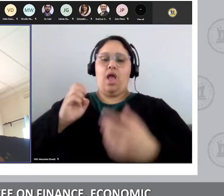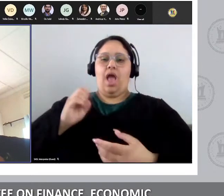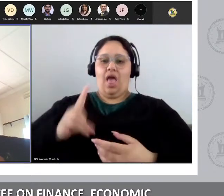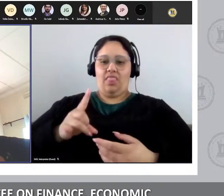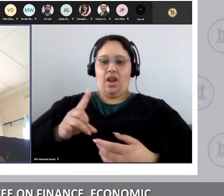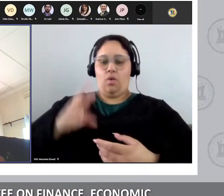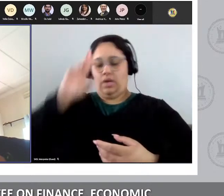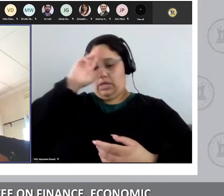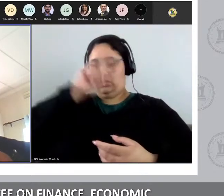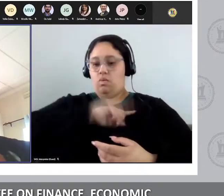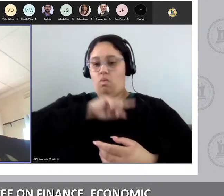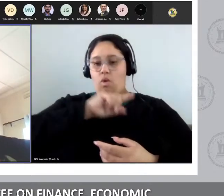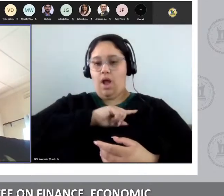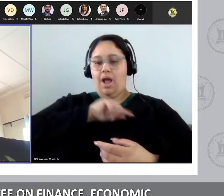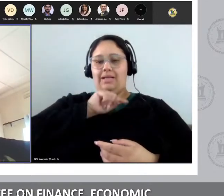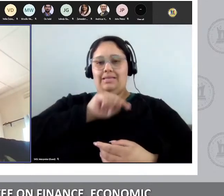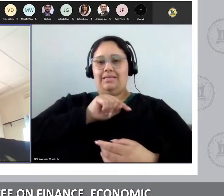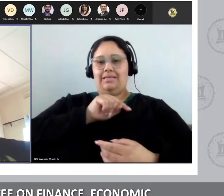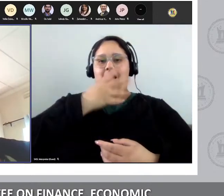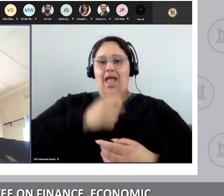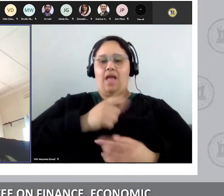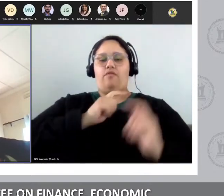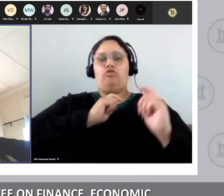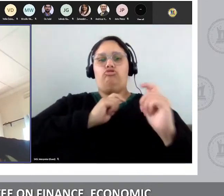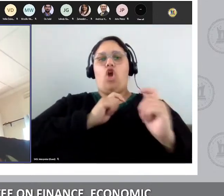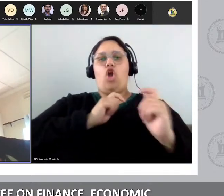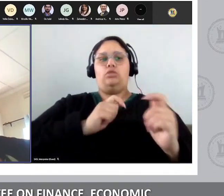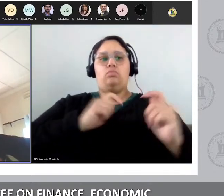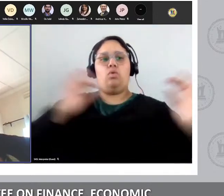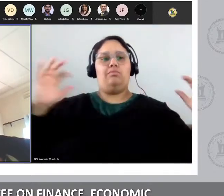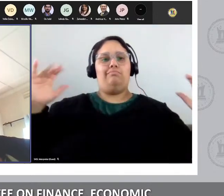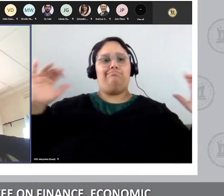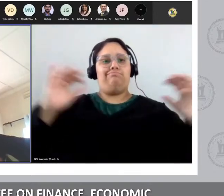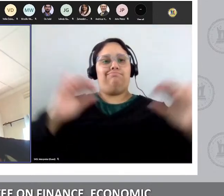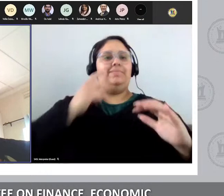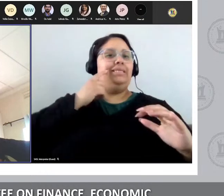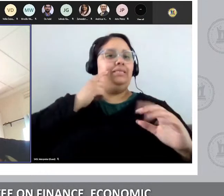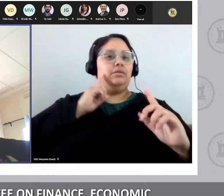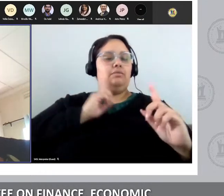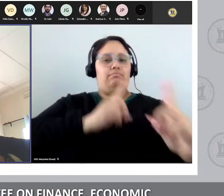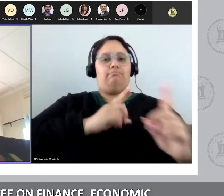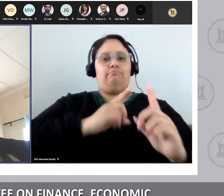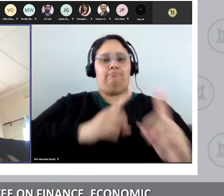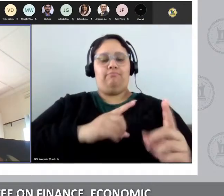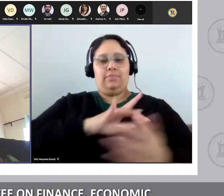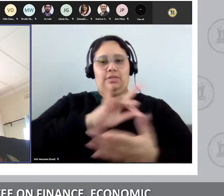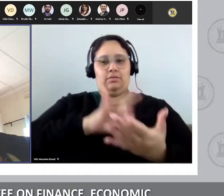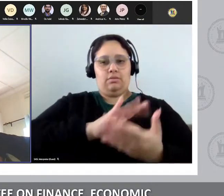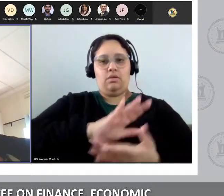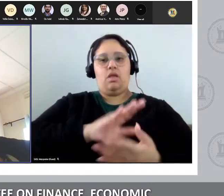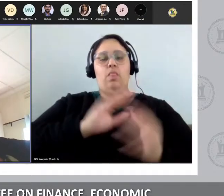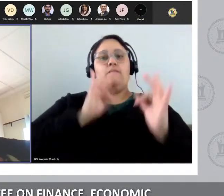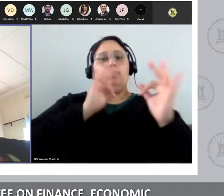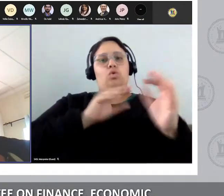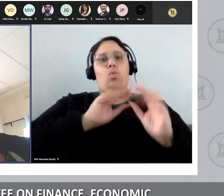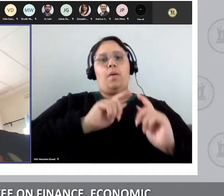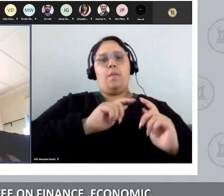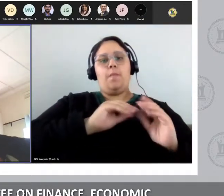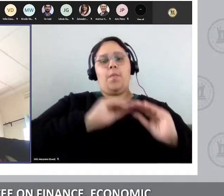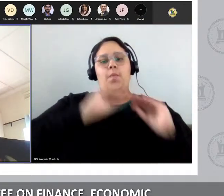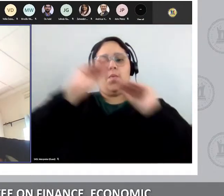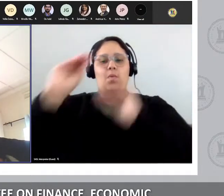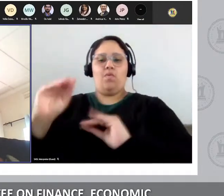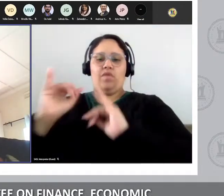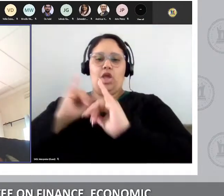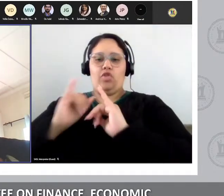and the reason for that is regarded as a transport node. And in future, we plan on moving those jobs, those